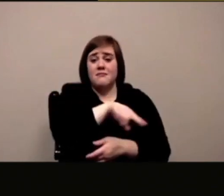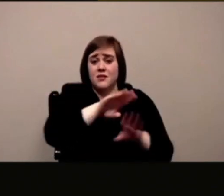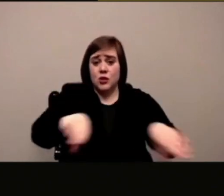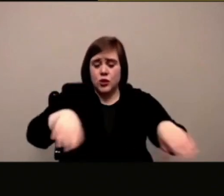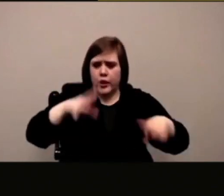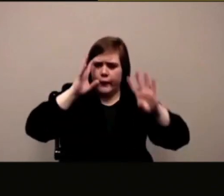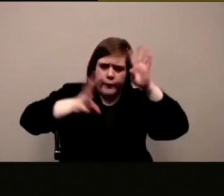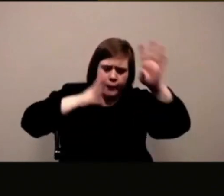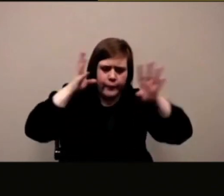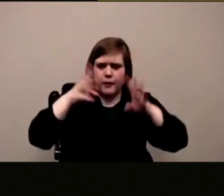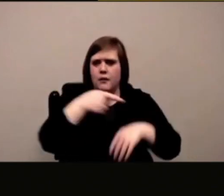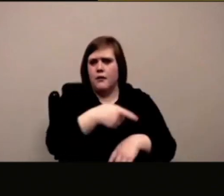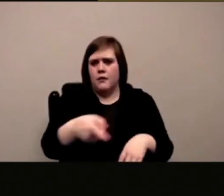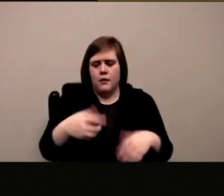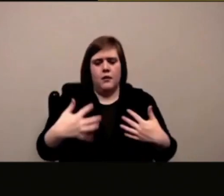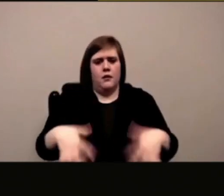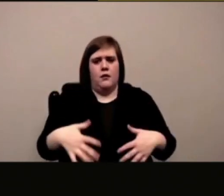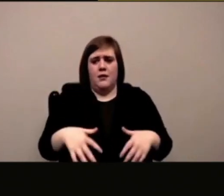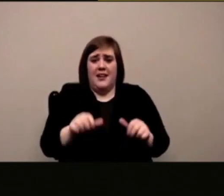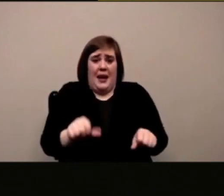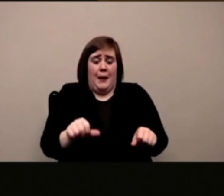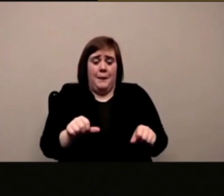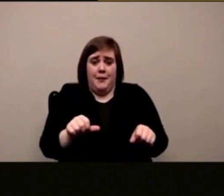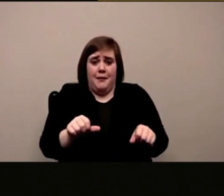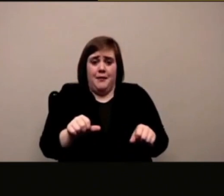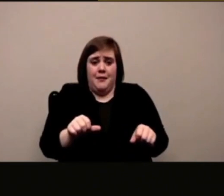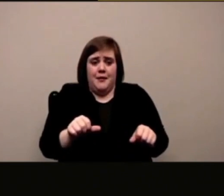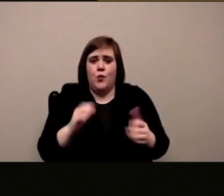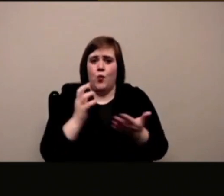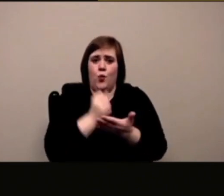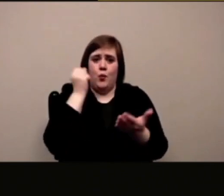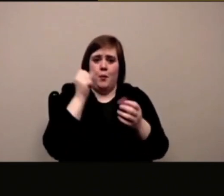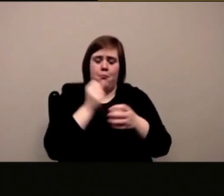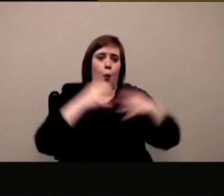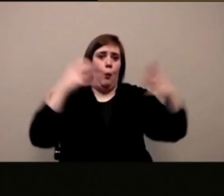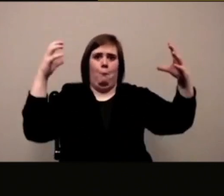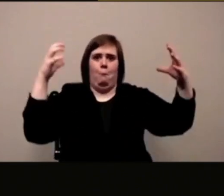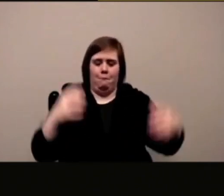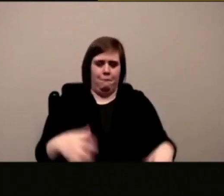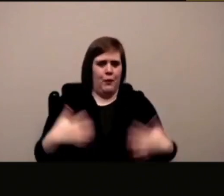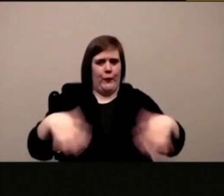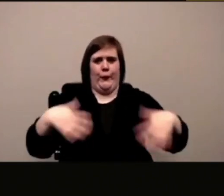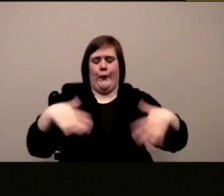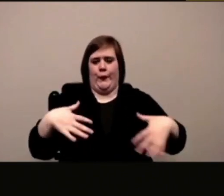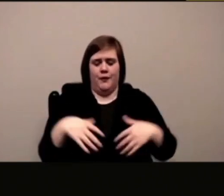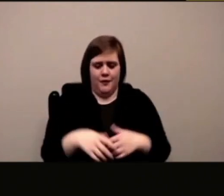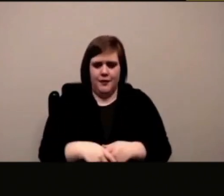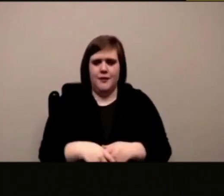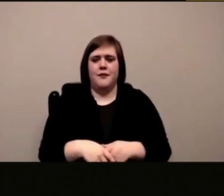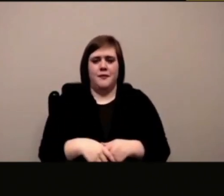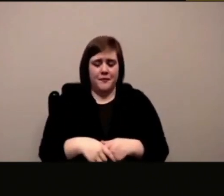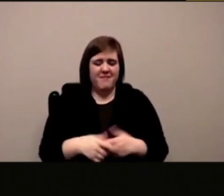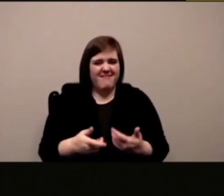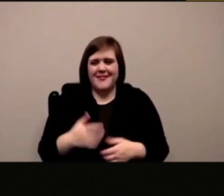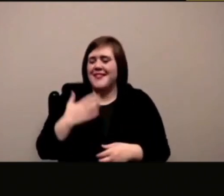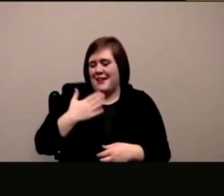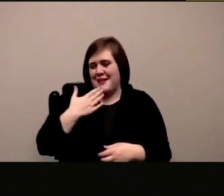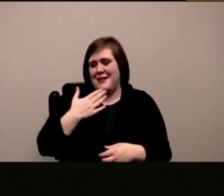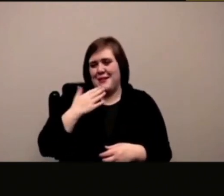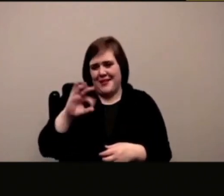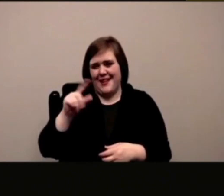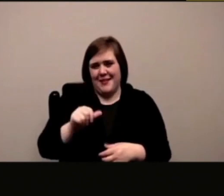can be boom. Thank you. Absolutely. Thank you very much, Claudia.